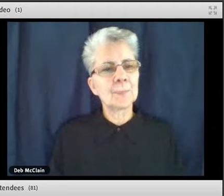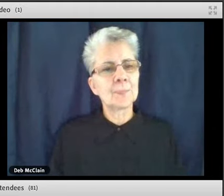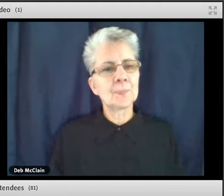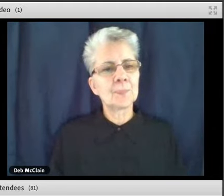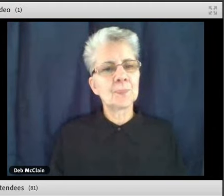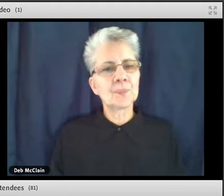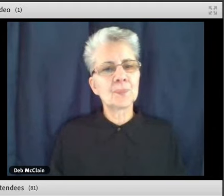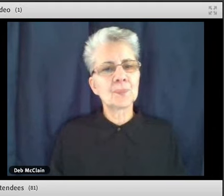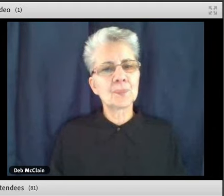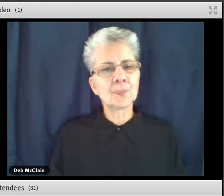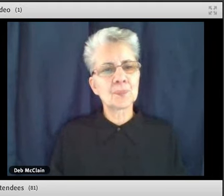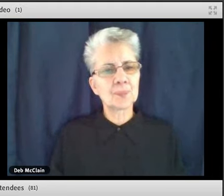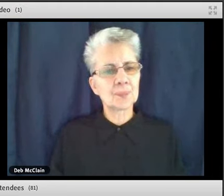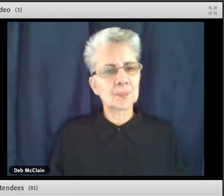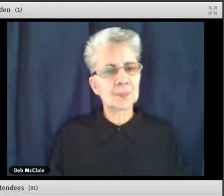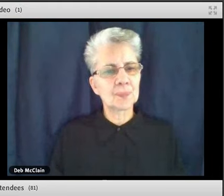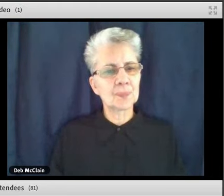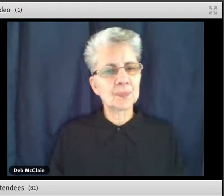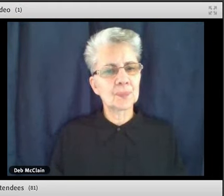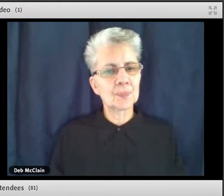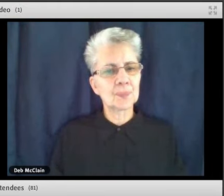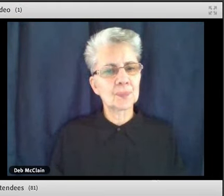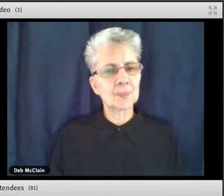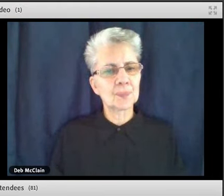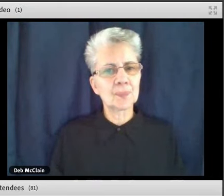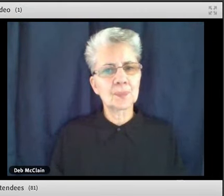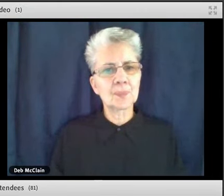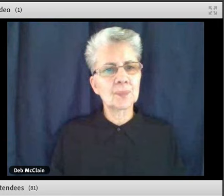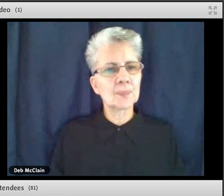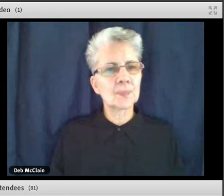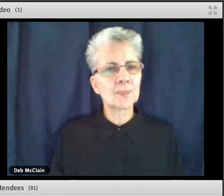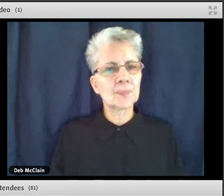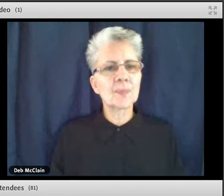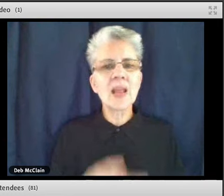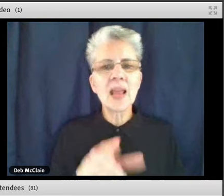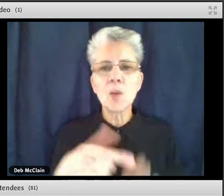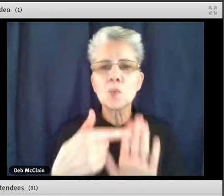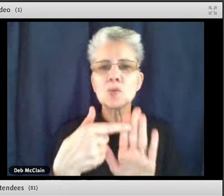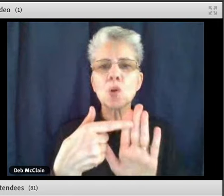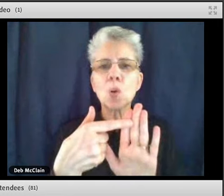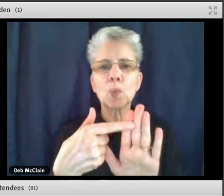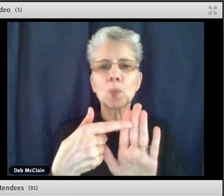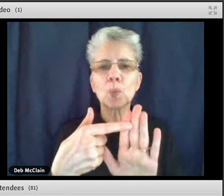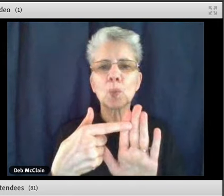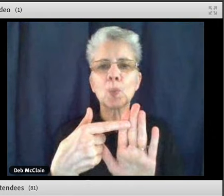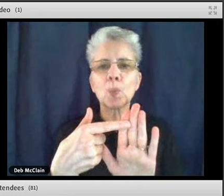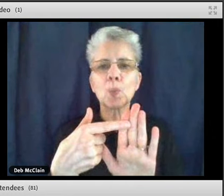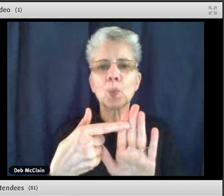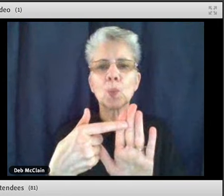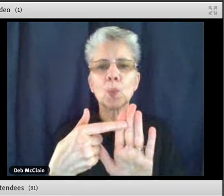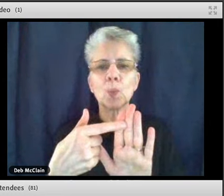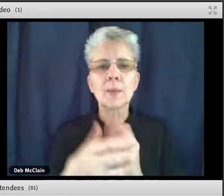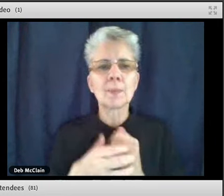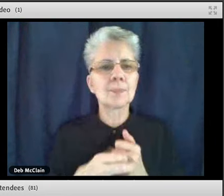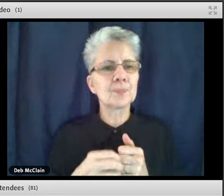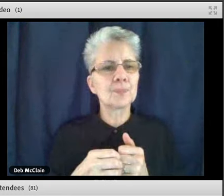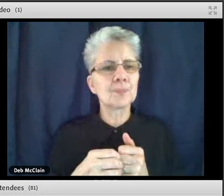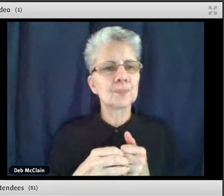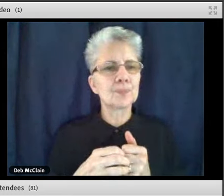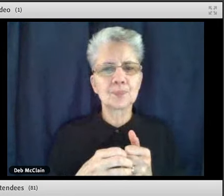And then they kind of fact check it for you and give you some reasoning behind it, and then they also show you their sources.